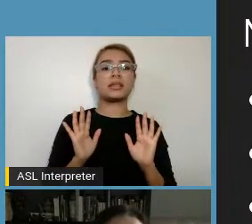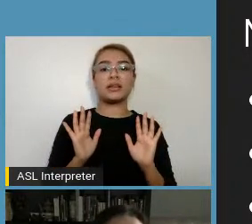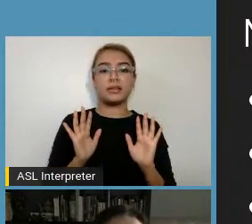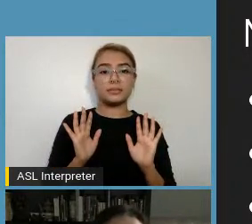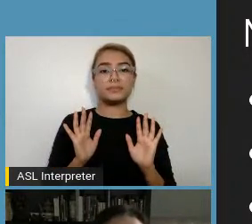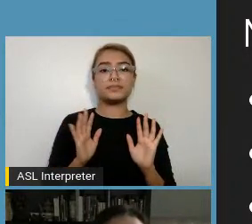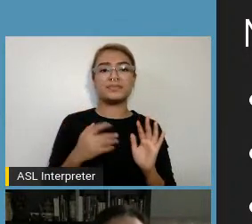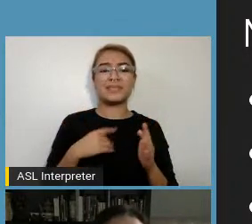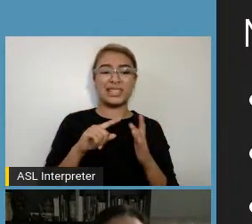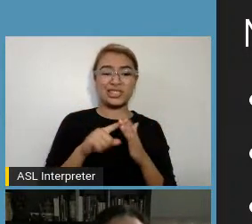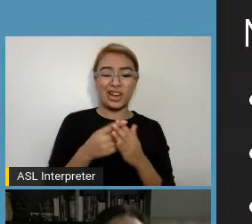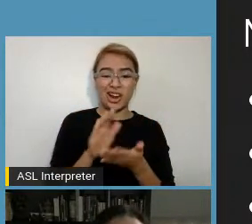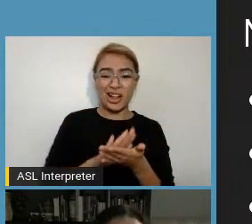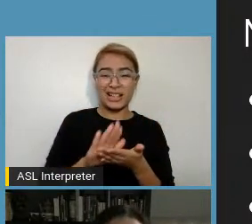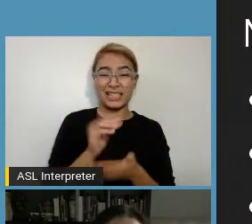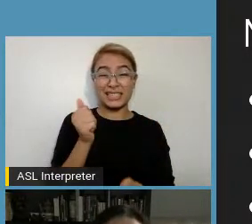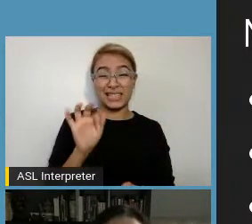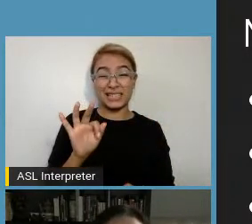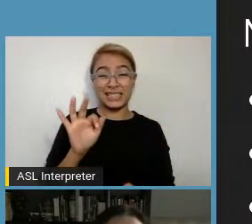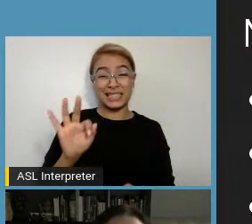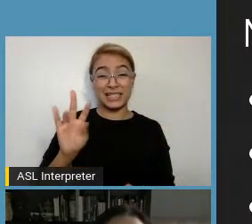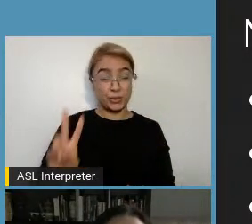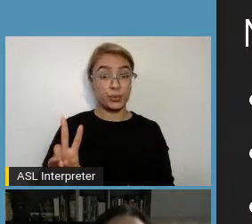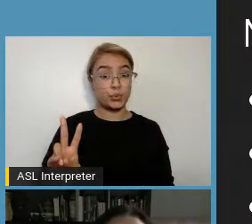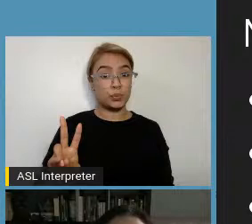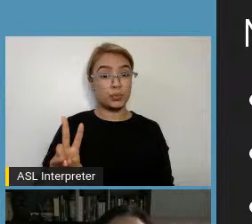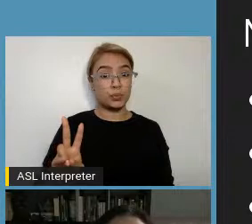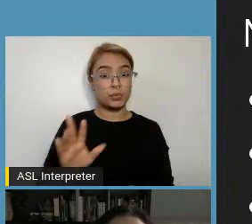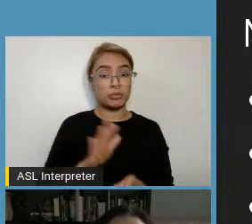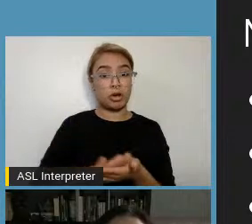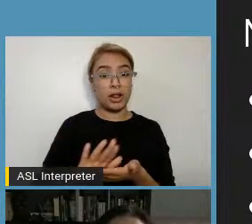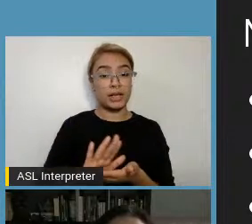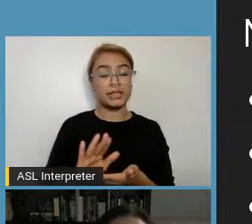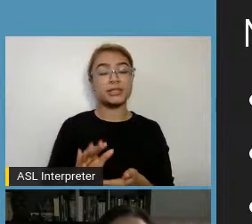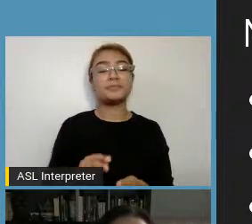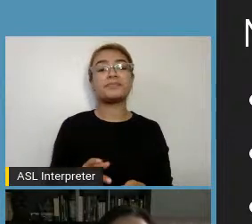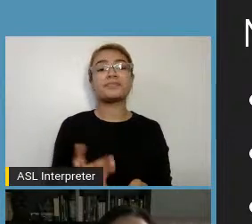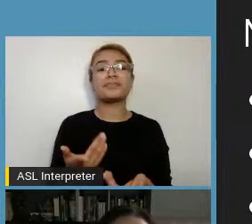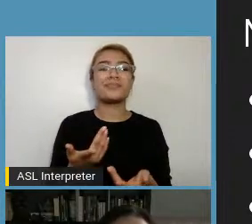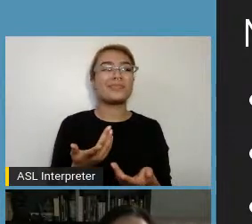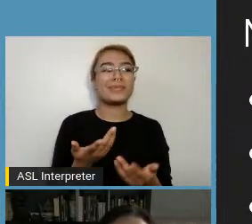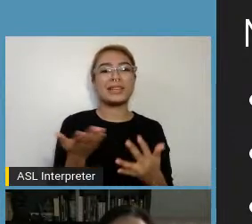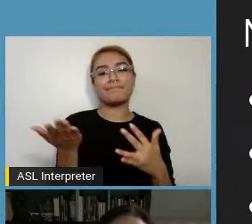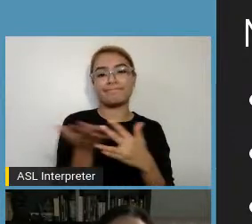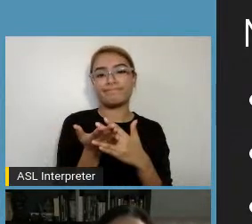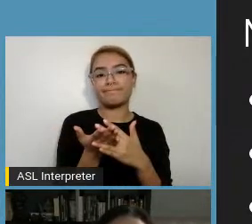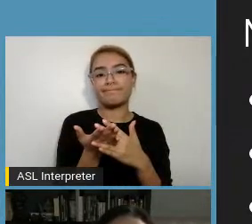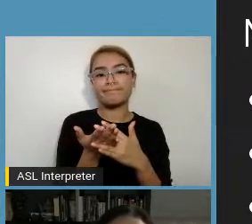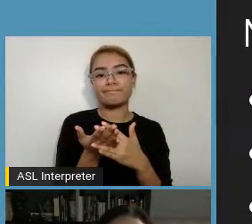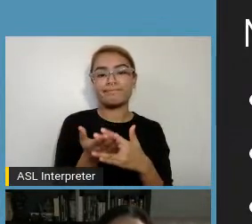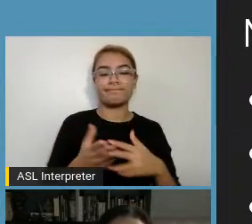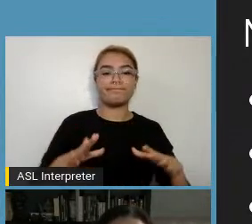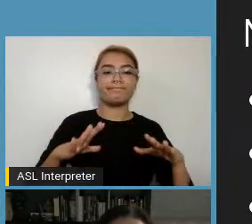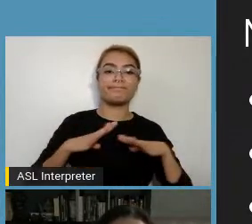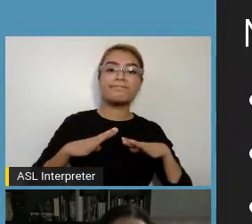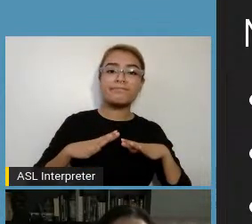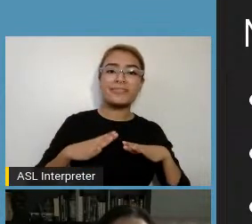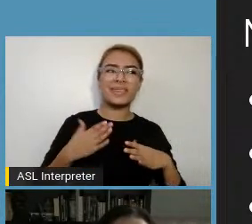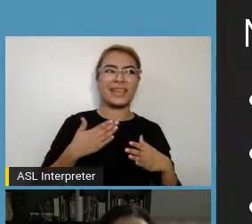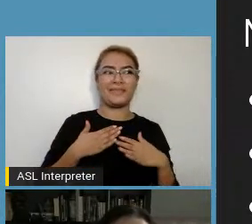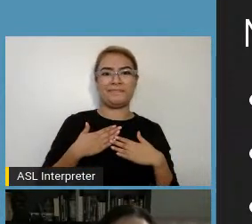I started college in 1992, and then took some time off to have my